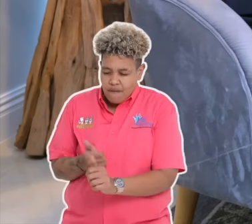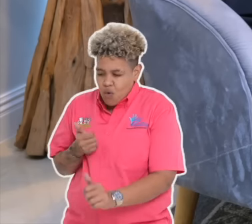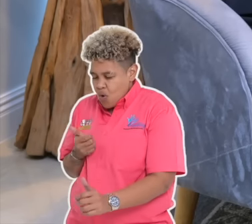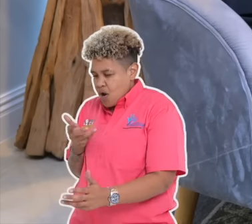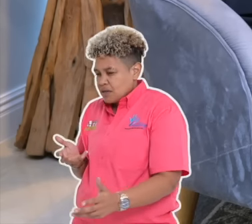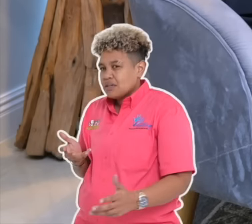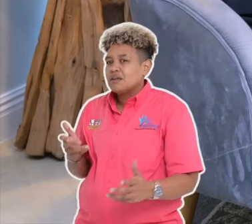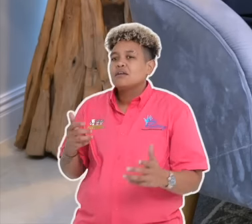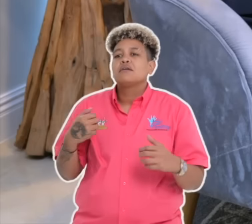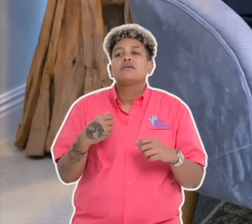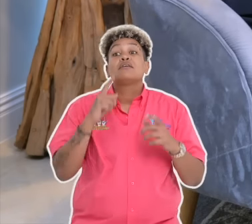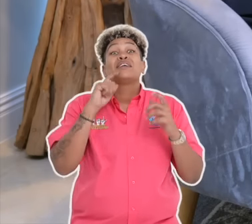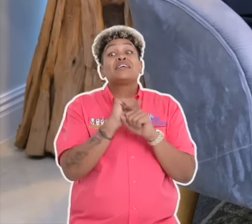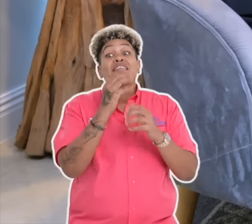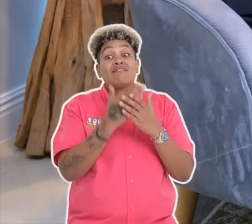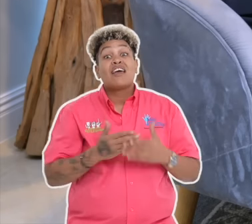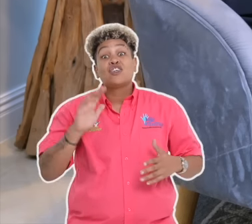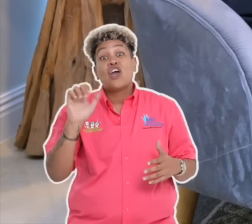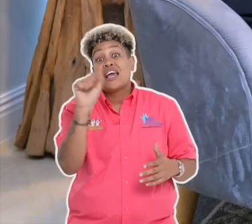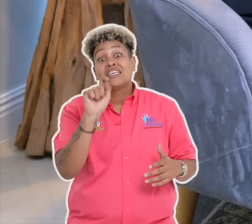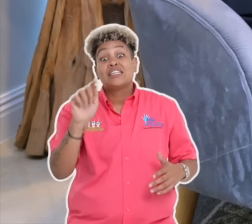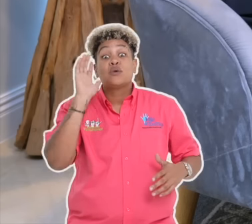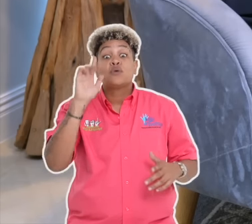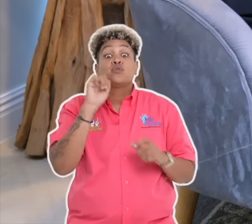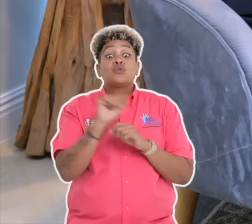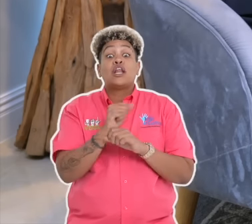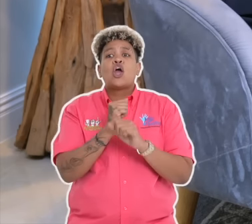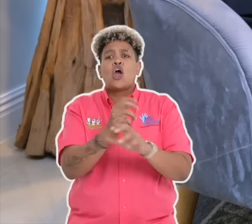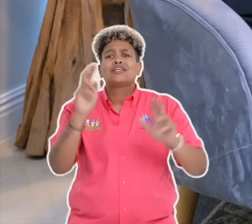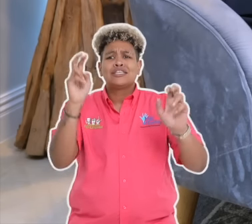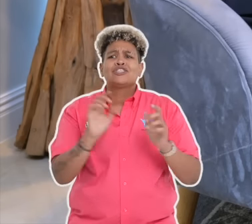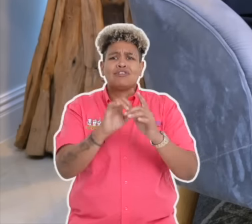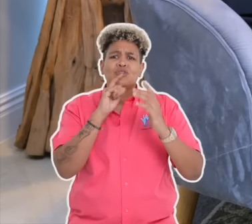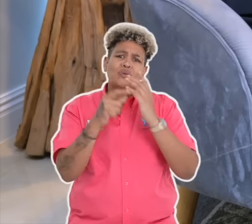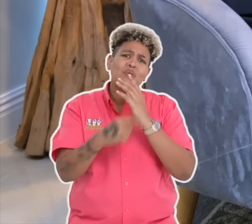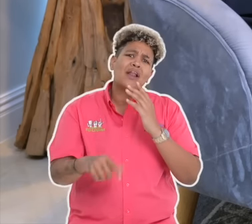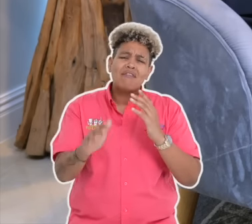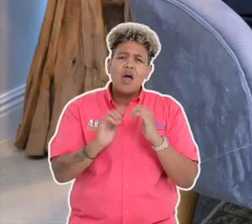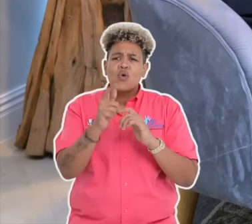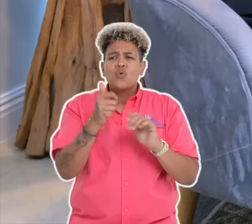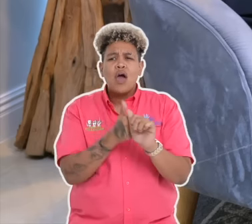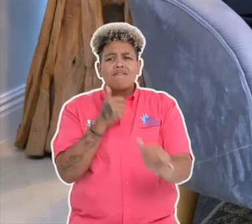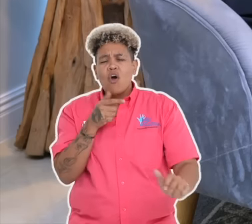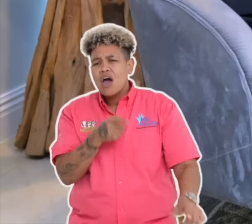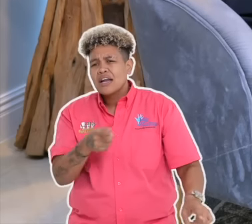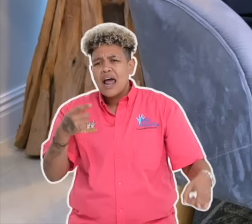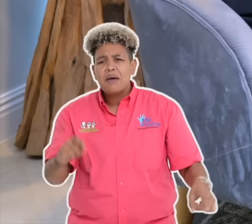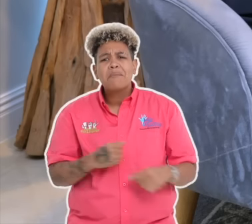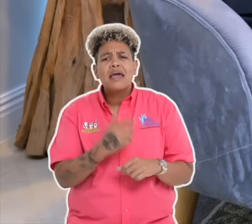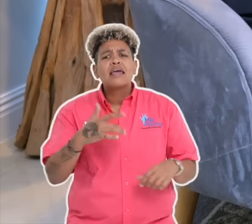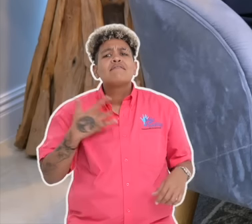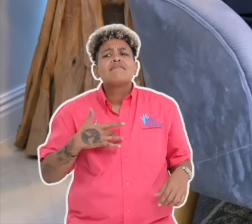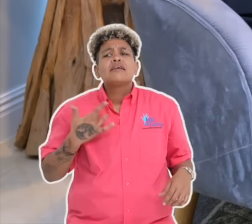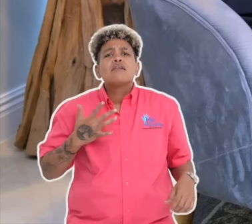to avoid making the fact that your SATs would have really caused an issue in terms of you qualifying? How did you